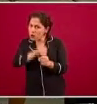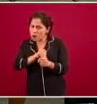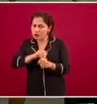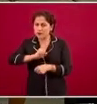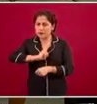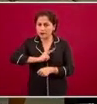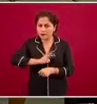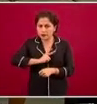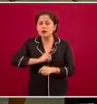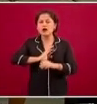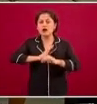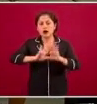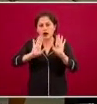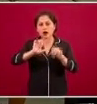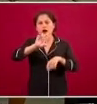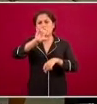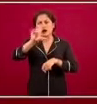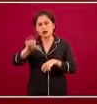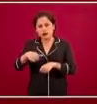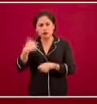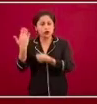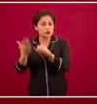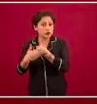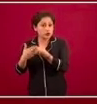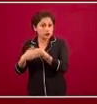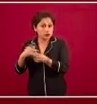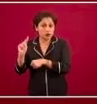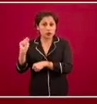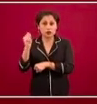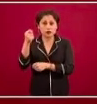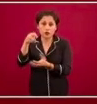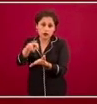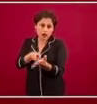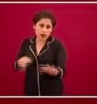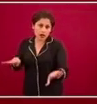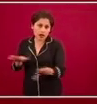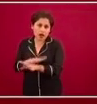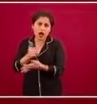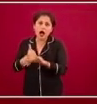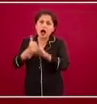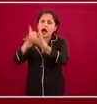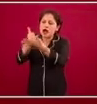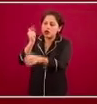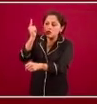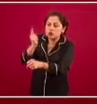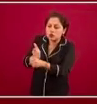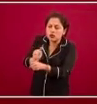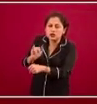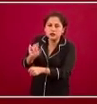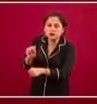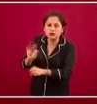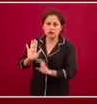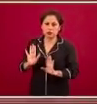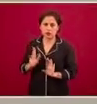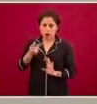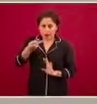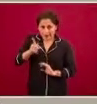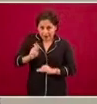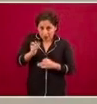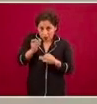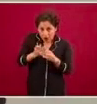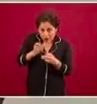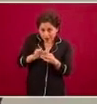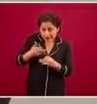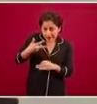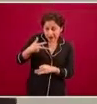starts to make these antibodies, and then maybe we will create a useful fast test technology for the diagnosis.